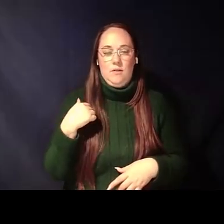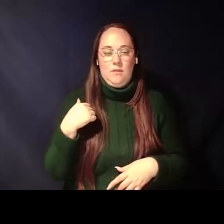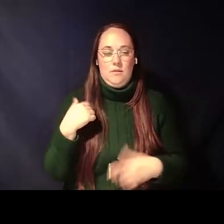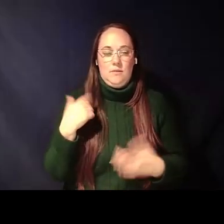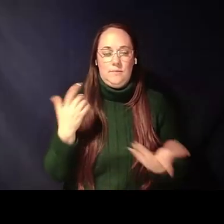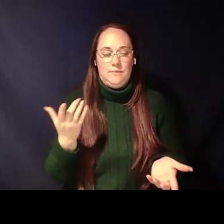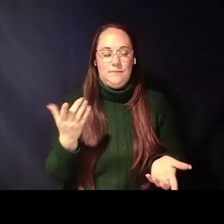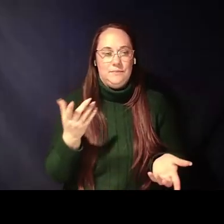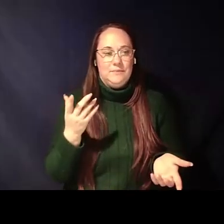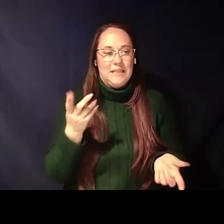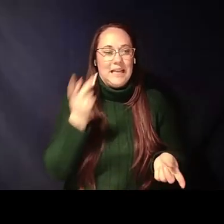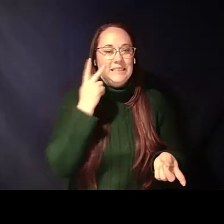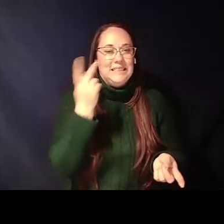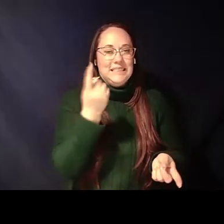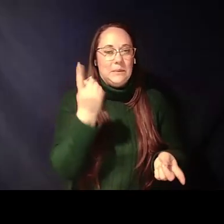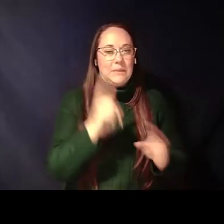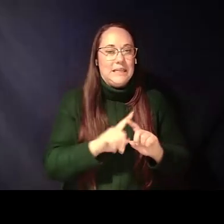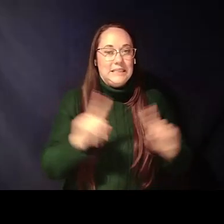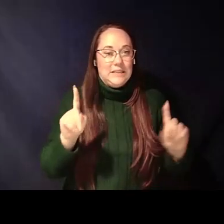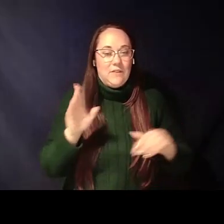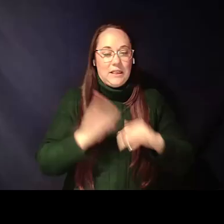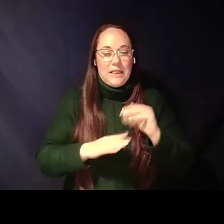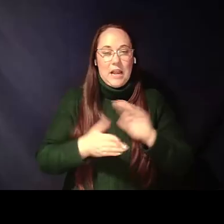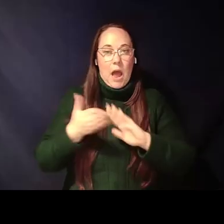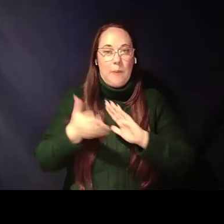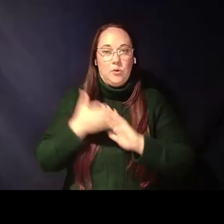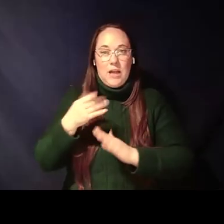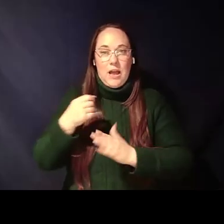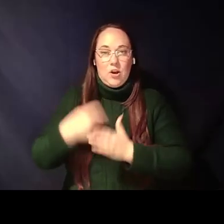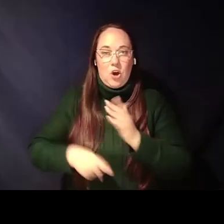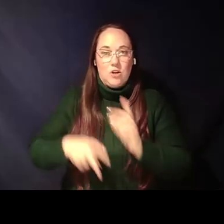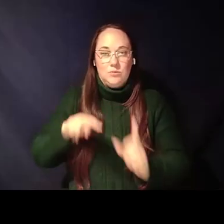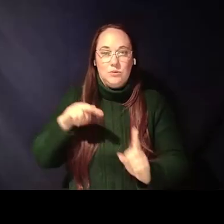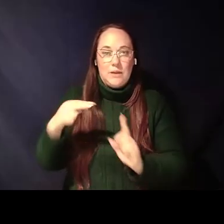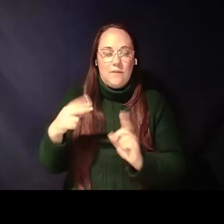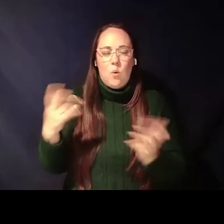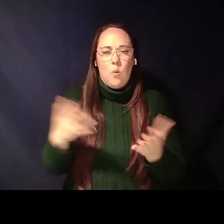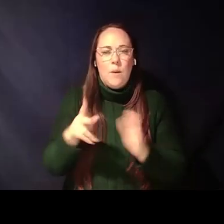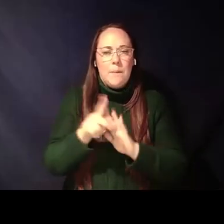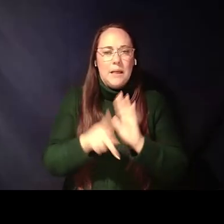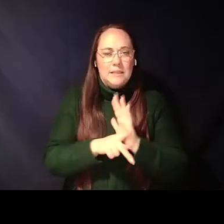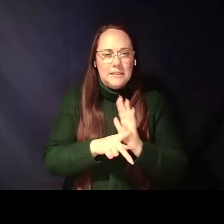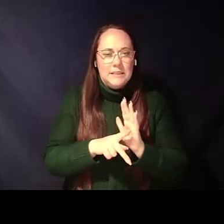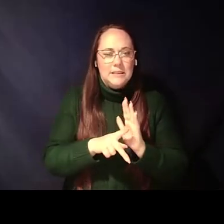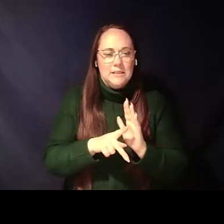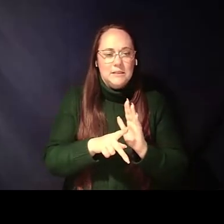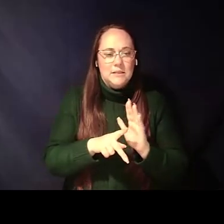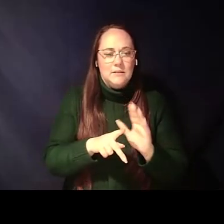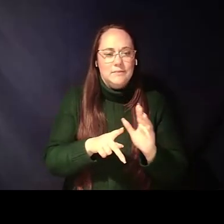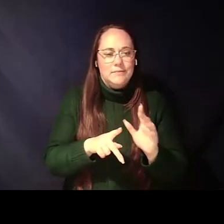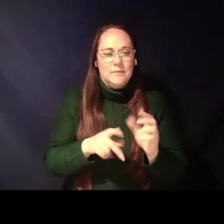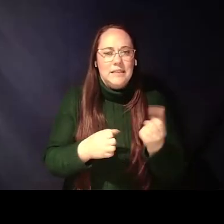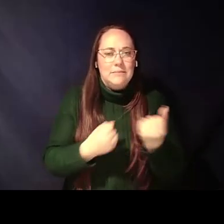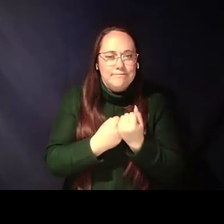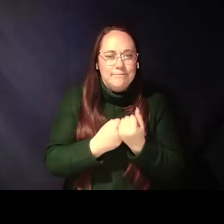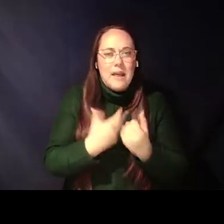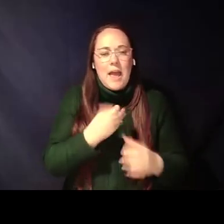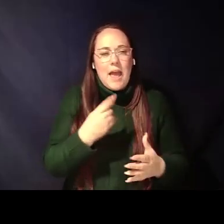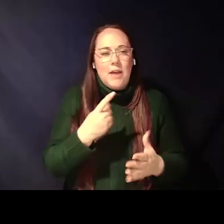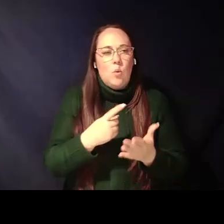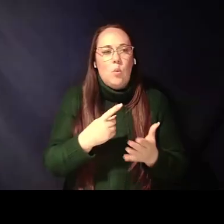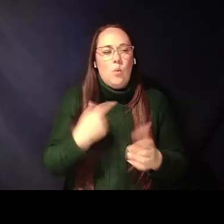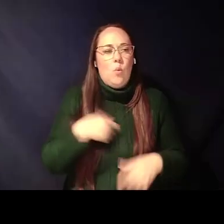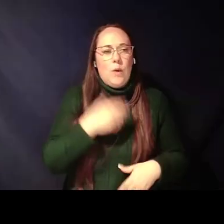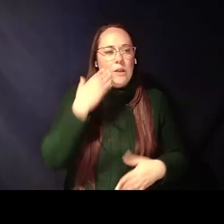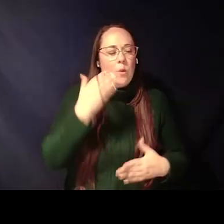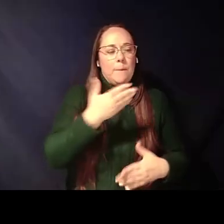see something that's different from a operational and cost perspective. What are the policies that sit behind that? And what do we know about what best practices are